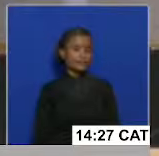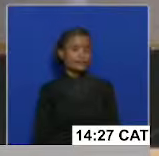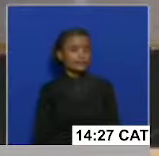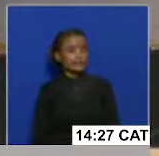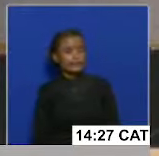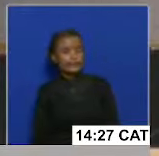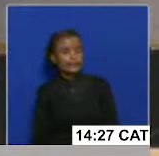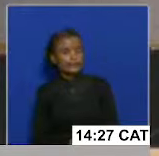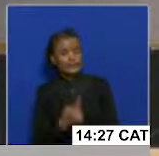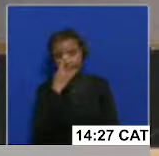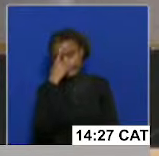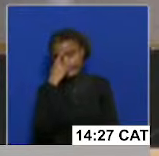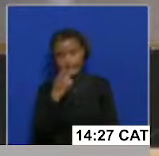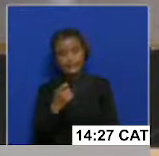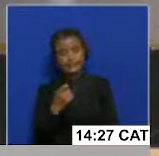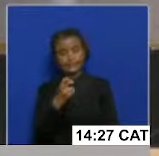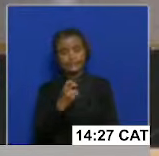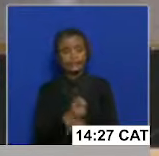witness K.